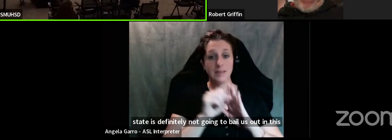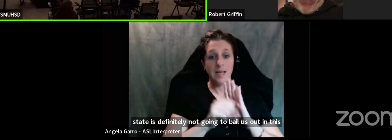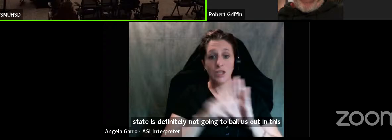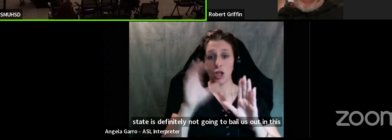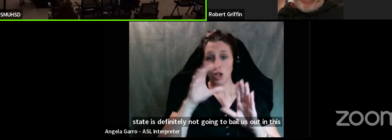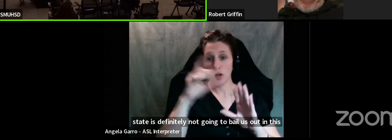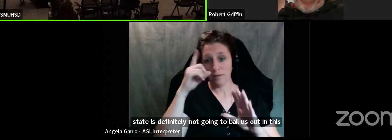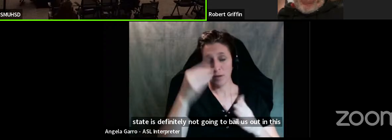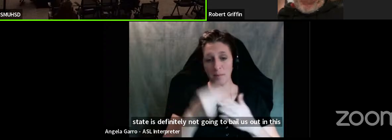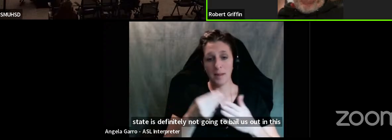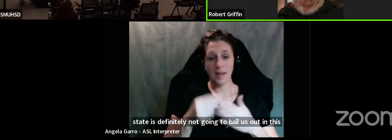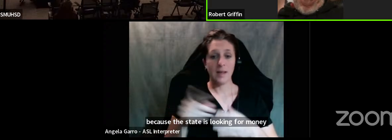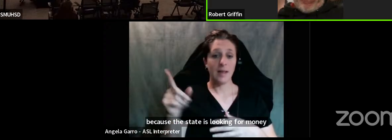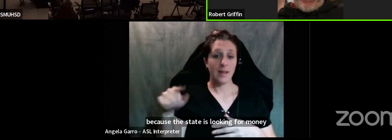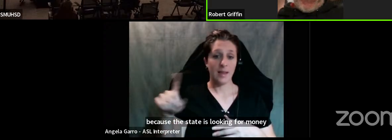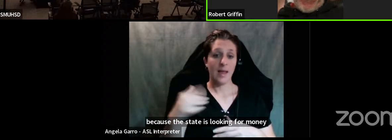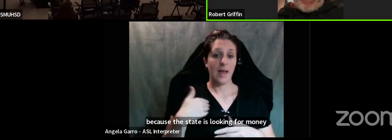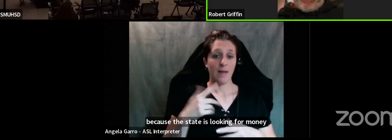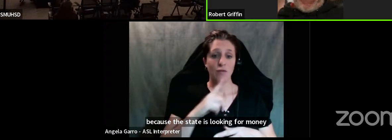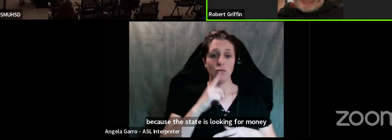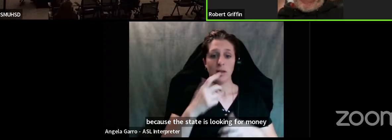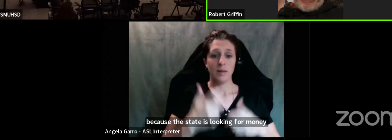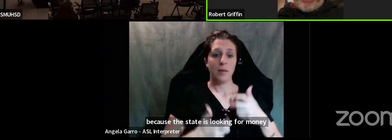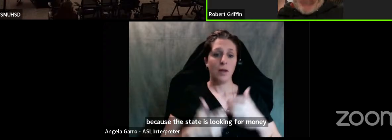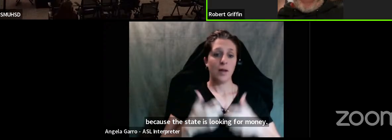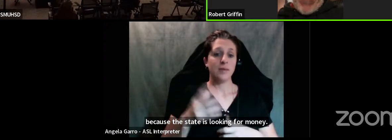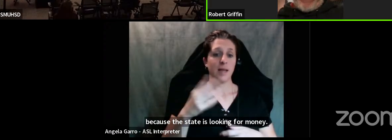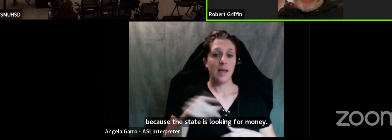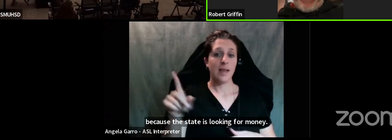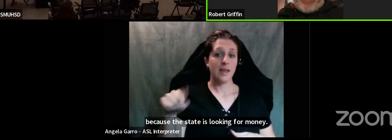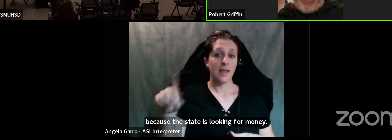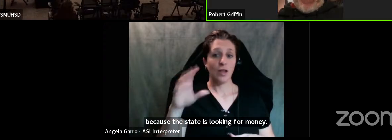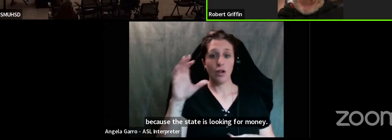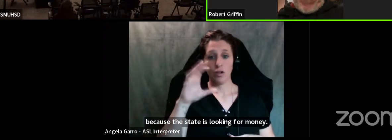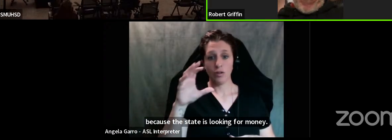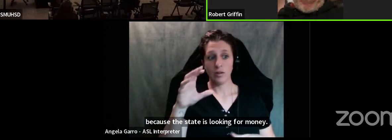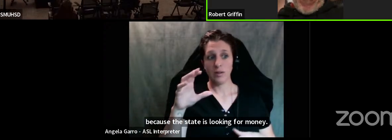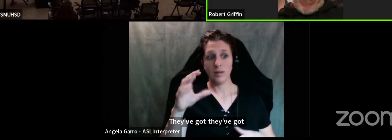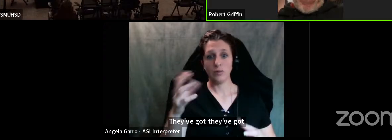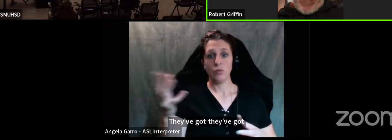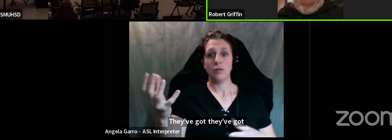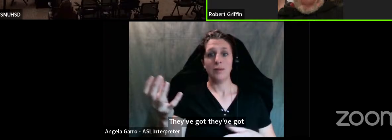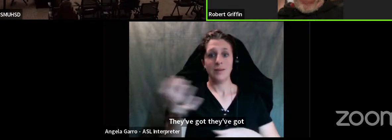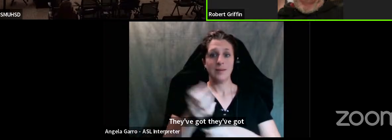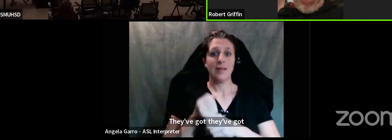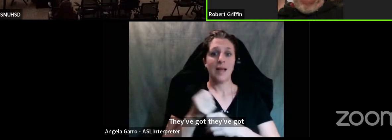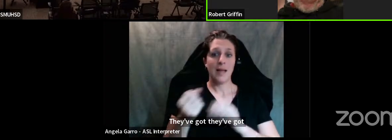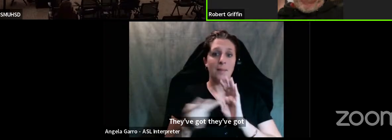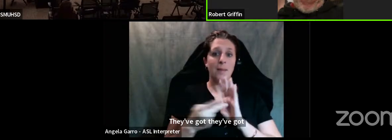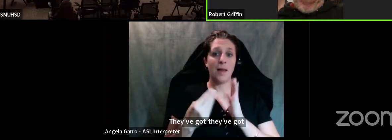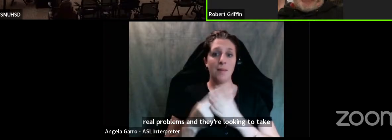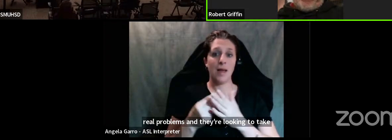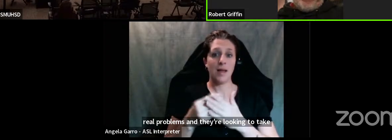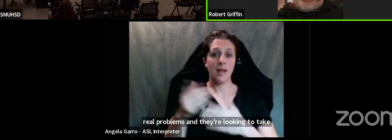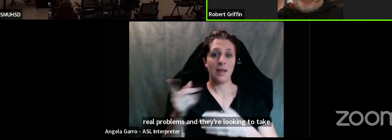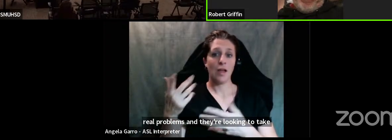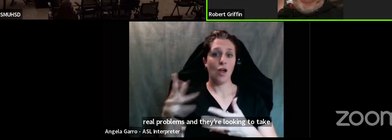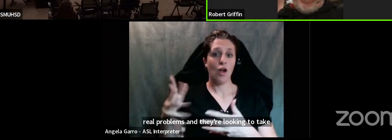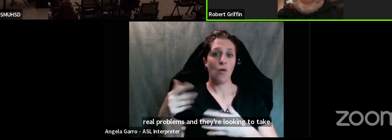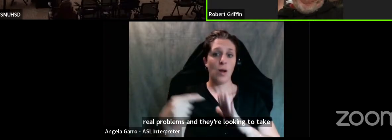got real problems, and they're looking to take back money that they already owe us.